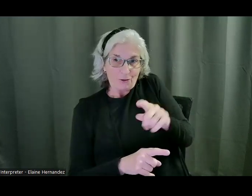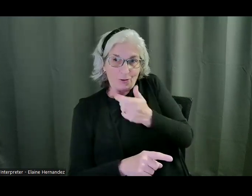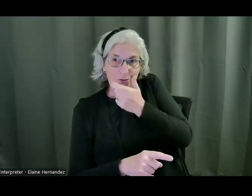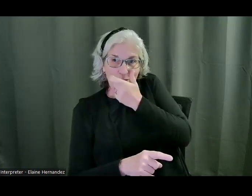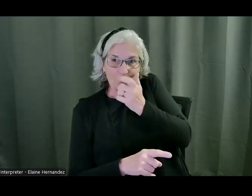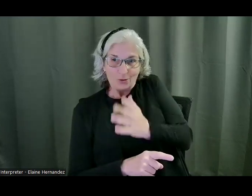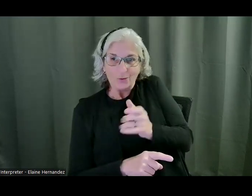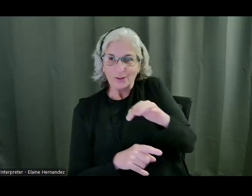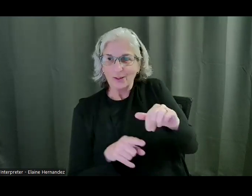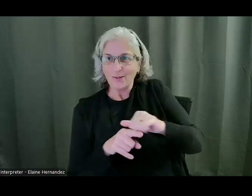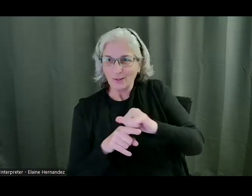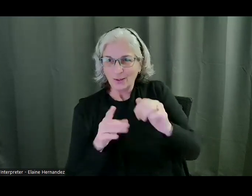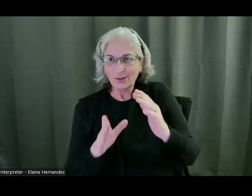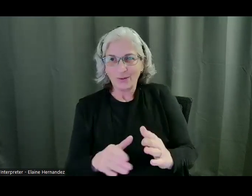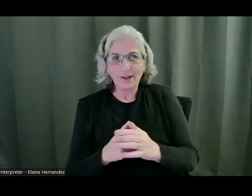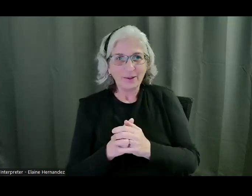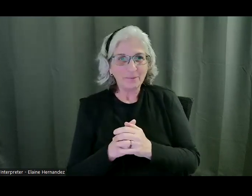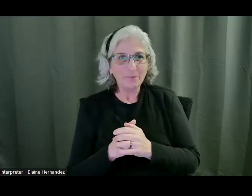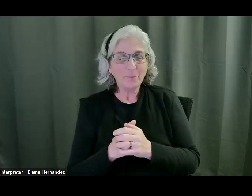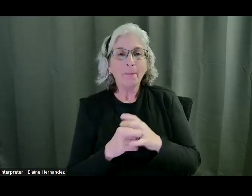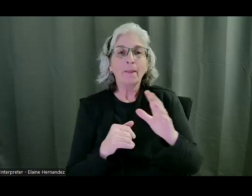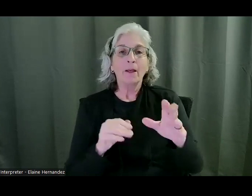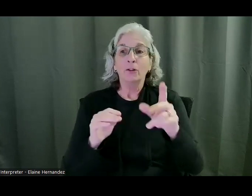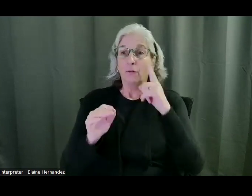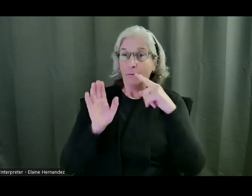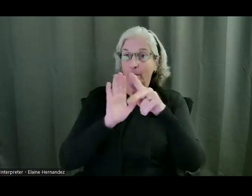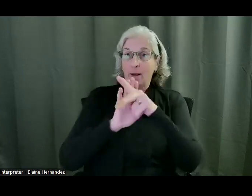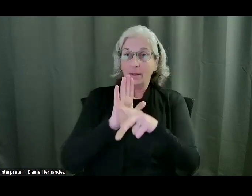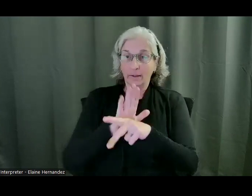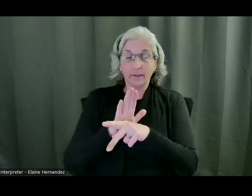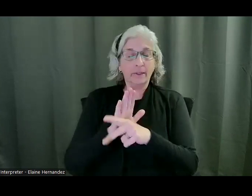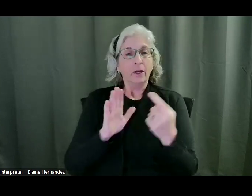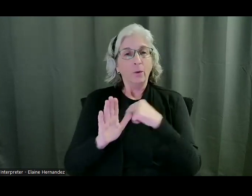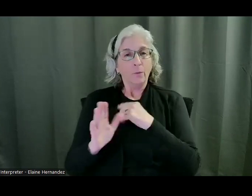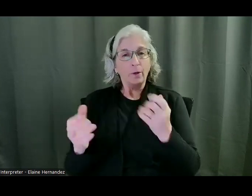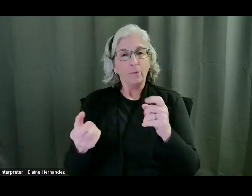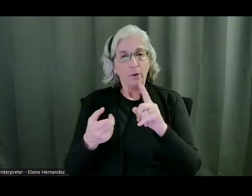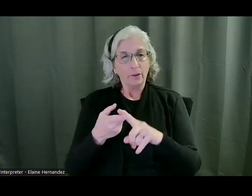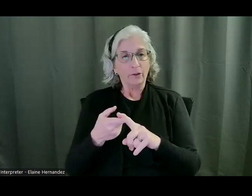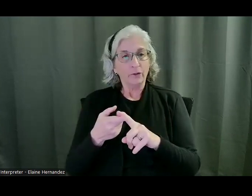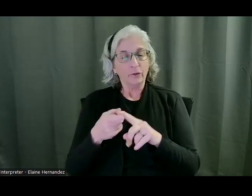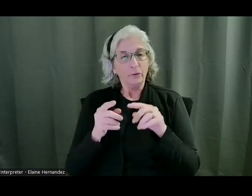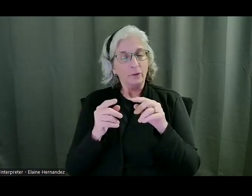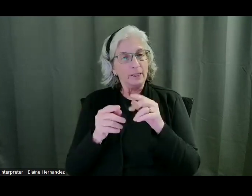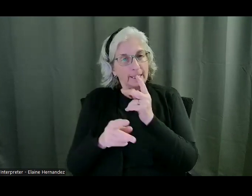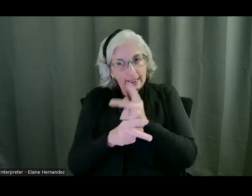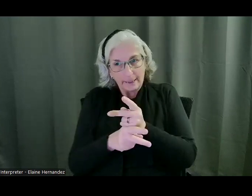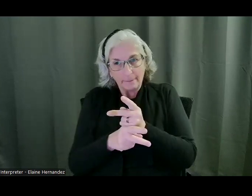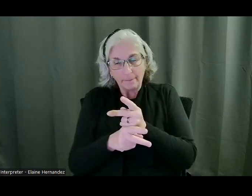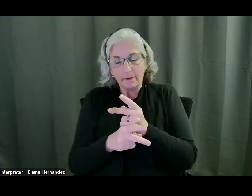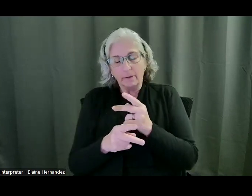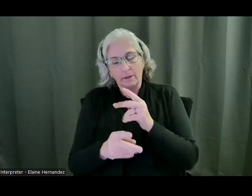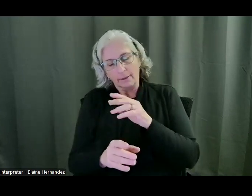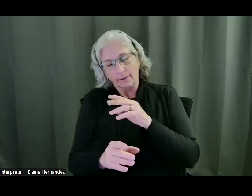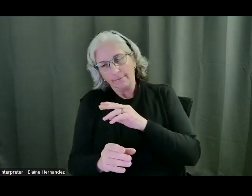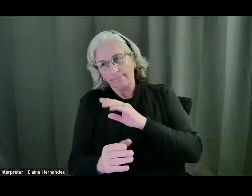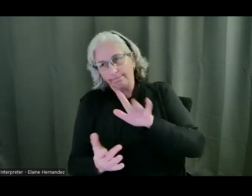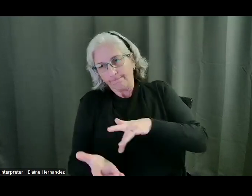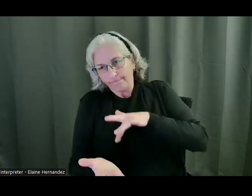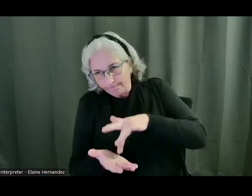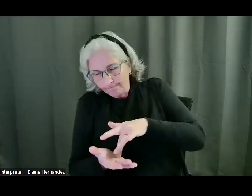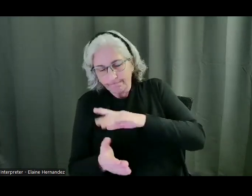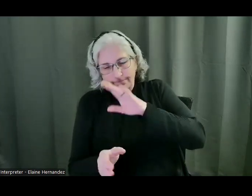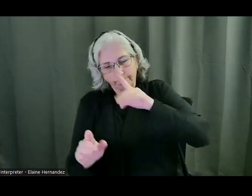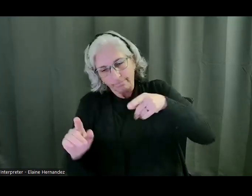wise, for the most part, like I said, we really wanted to maintain the core elements and